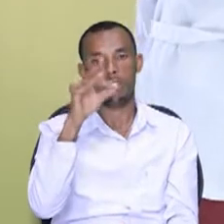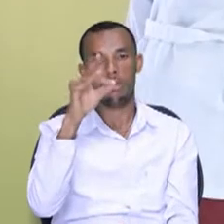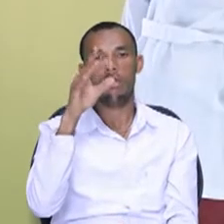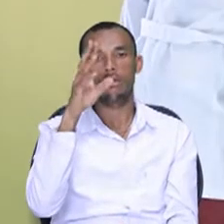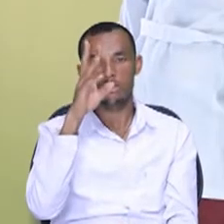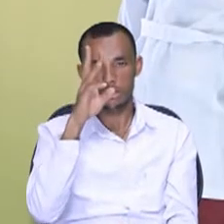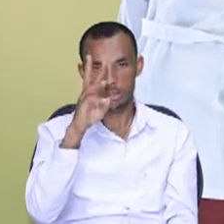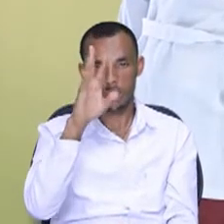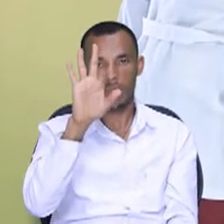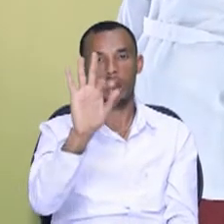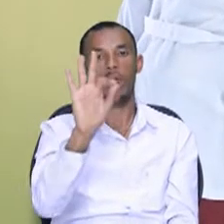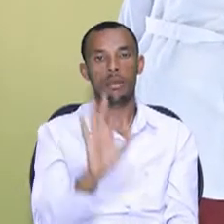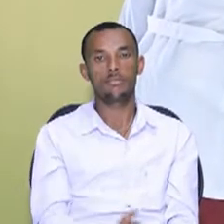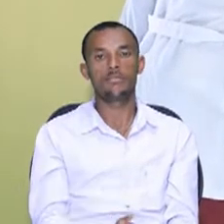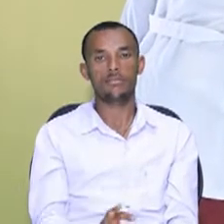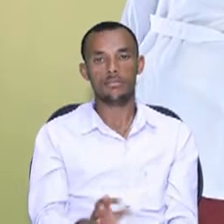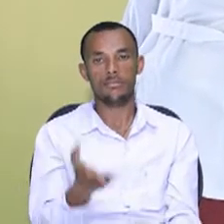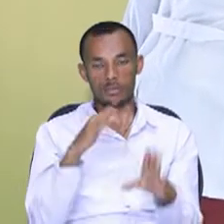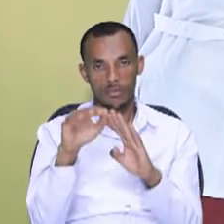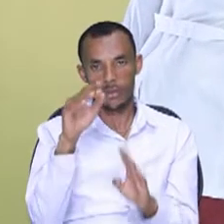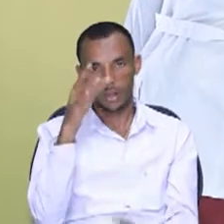1869. In